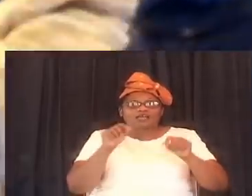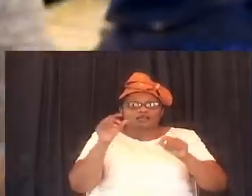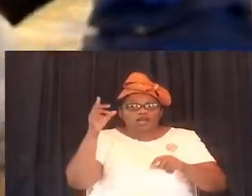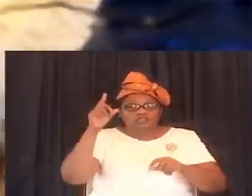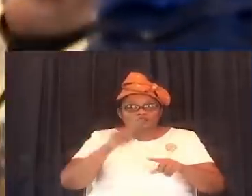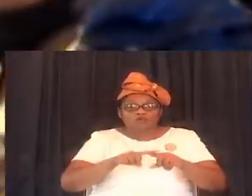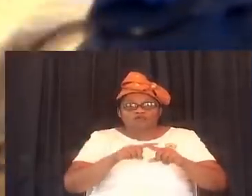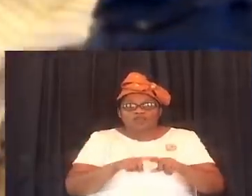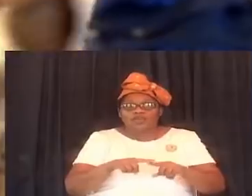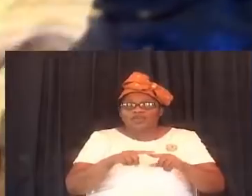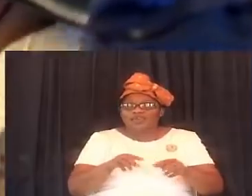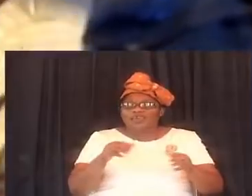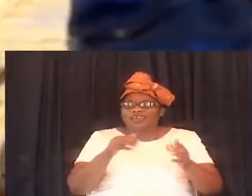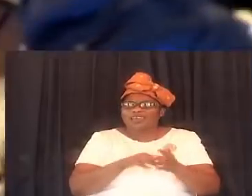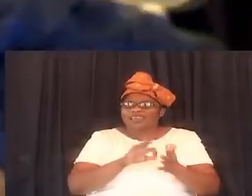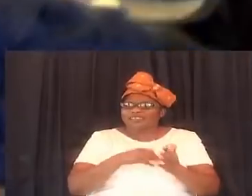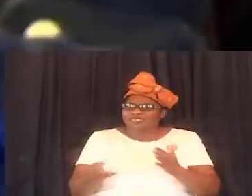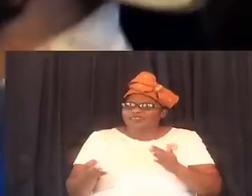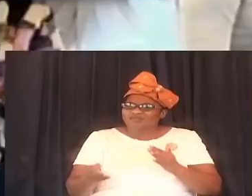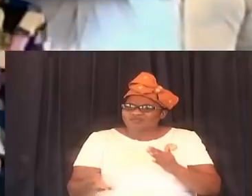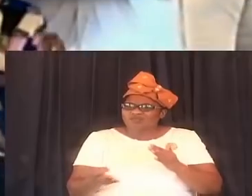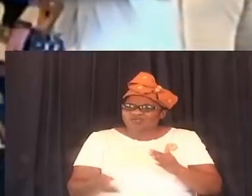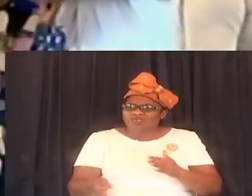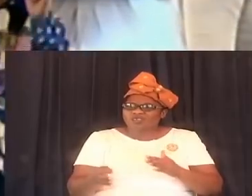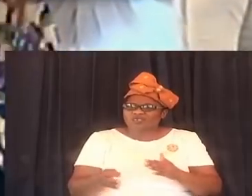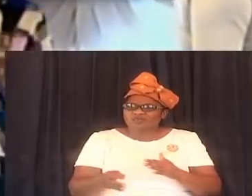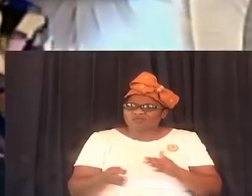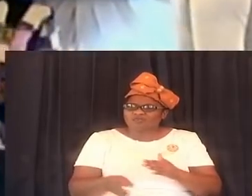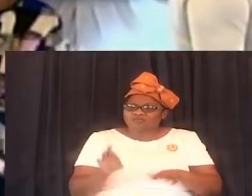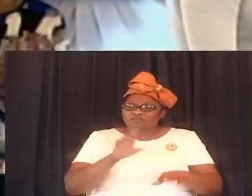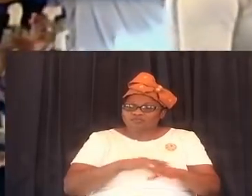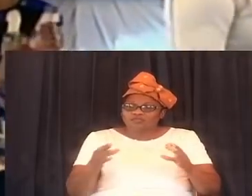Satan, you can't prevail.